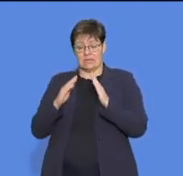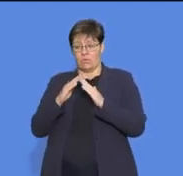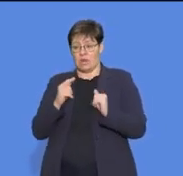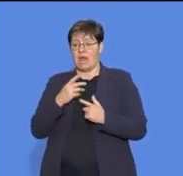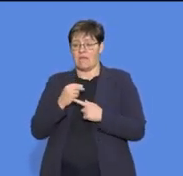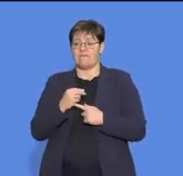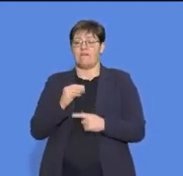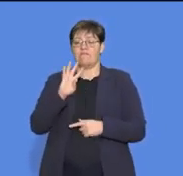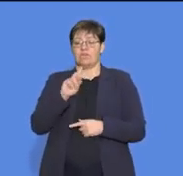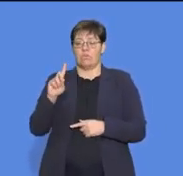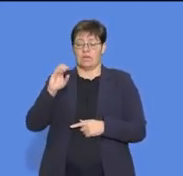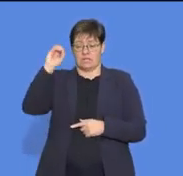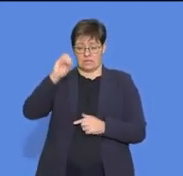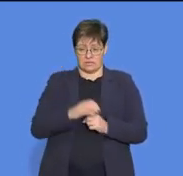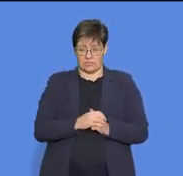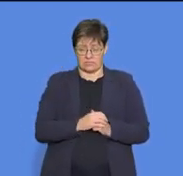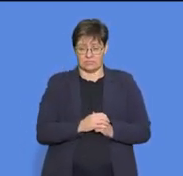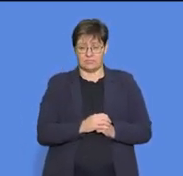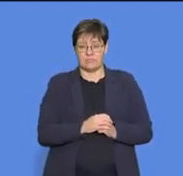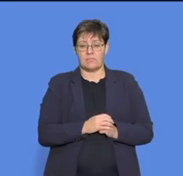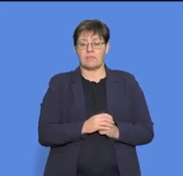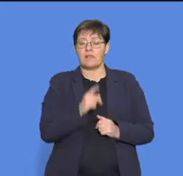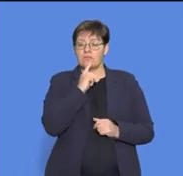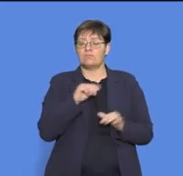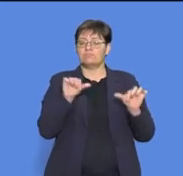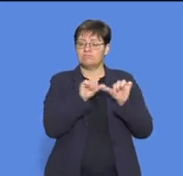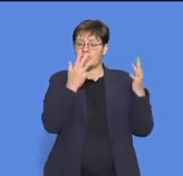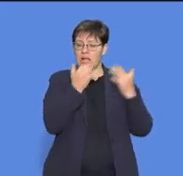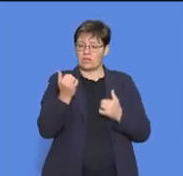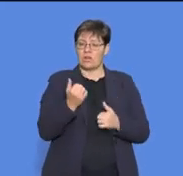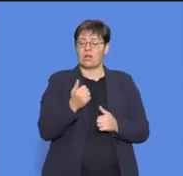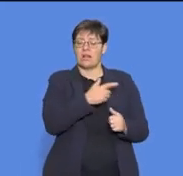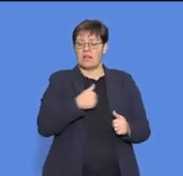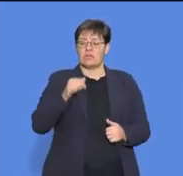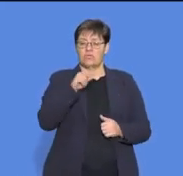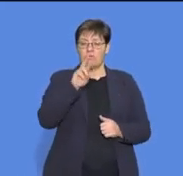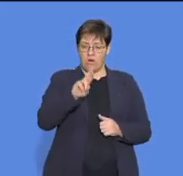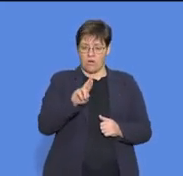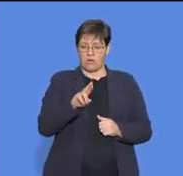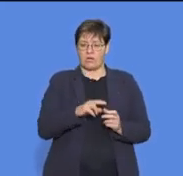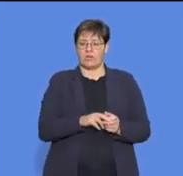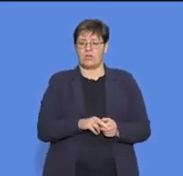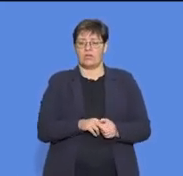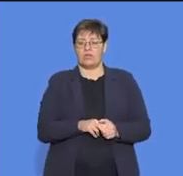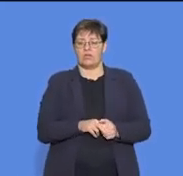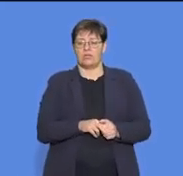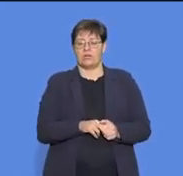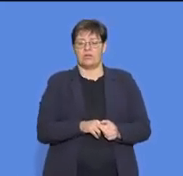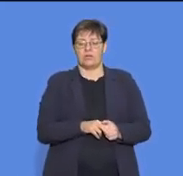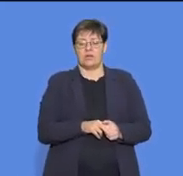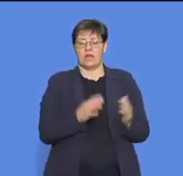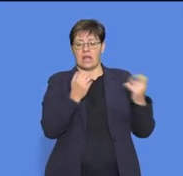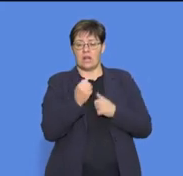equal to 41 degrees. We asked to calculate the length of UR, the size of U2, and the length of